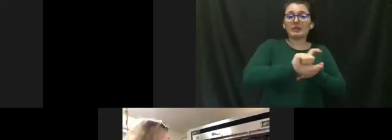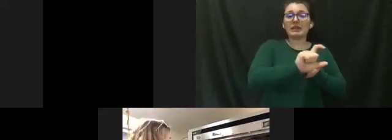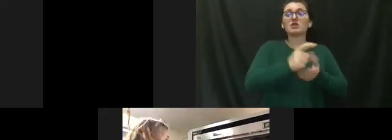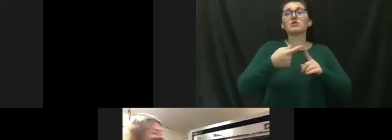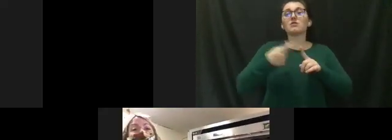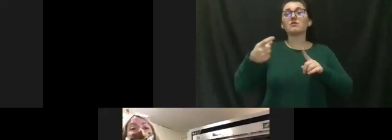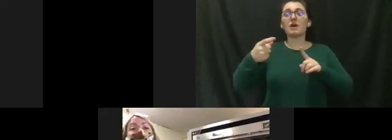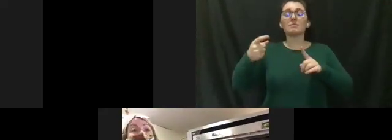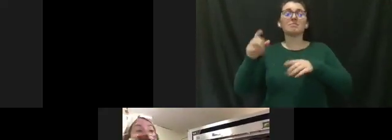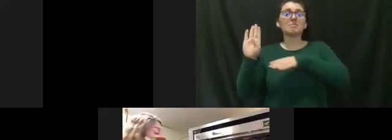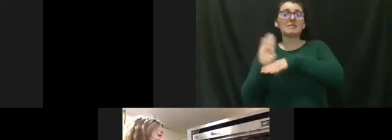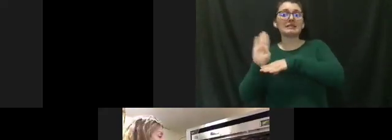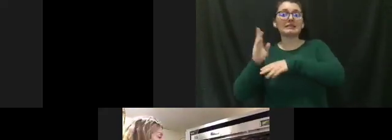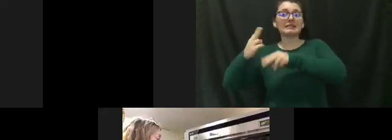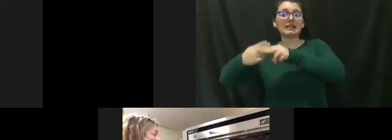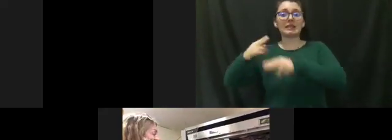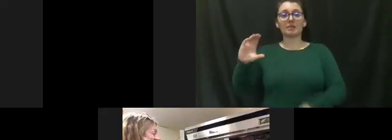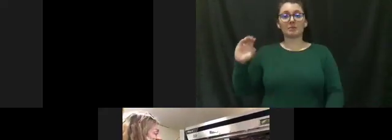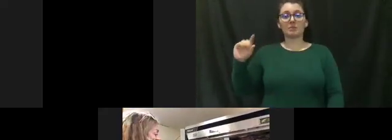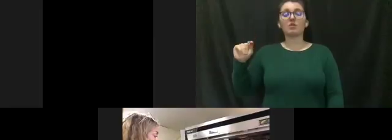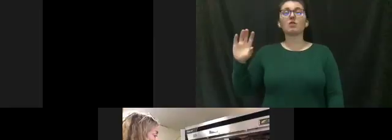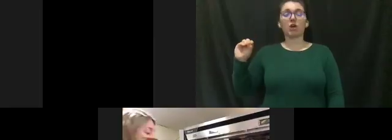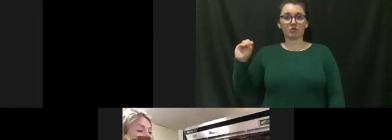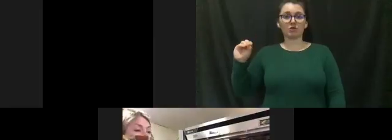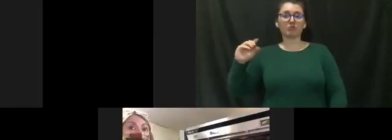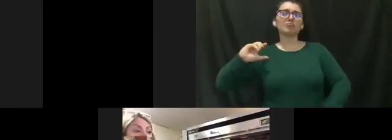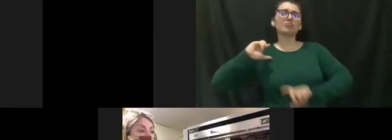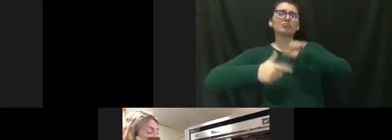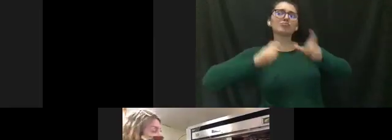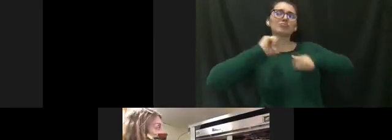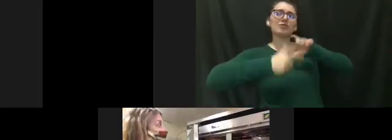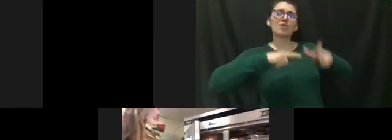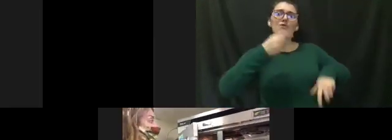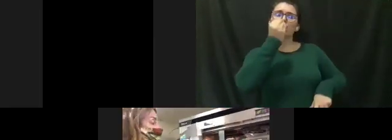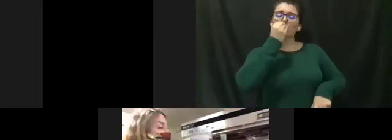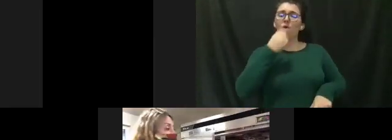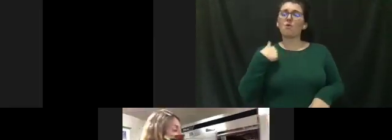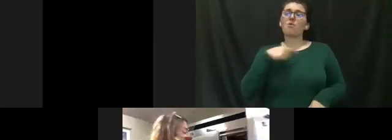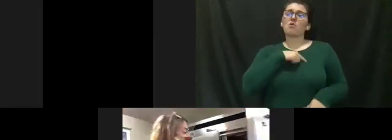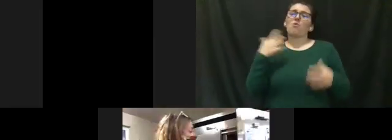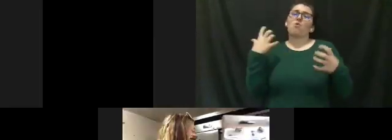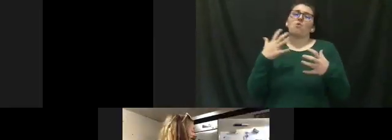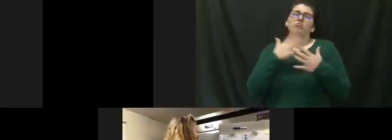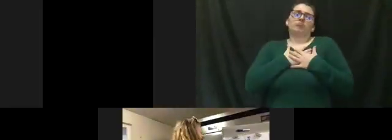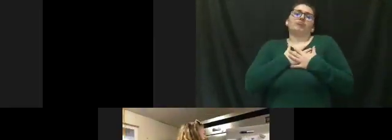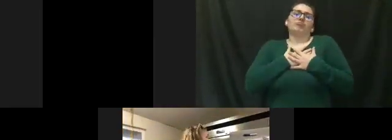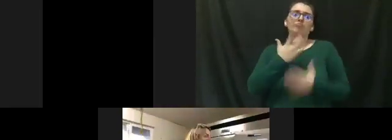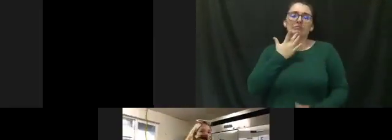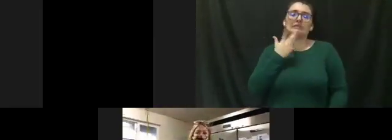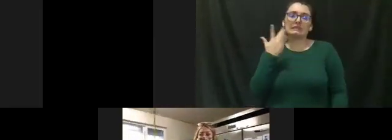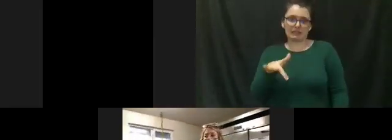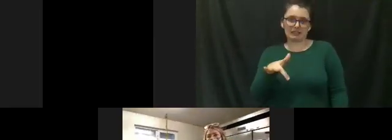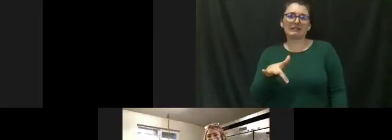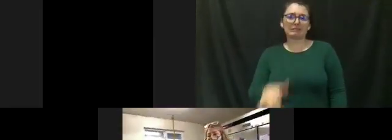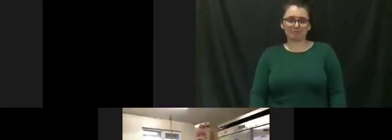well. Where we're able to get all of our food from them. So we're really lucky to get all this fresh produce to be able to feed out to